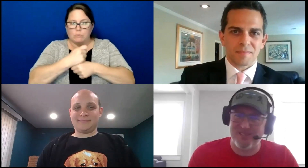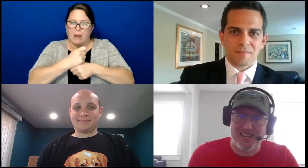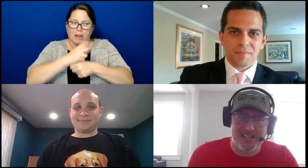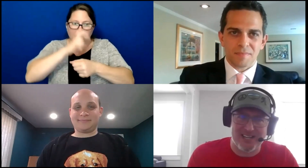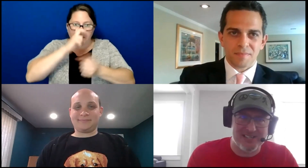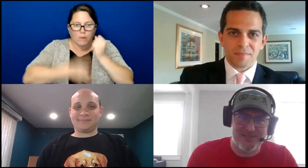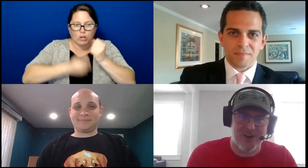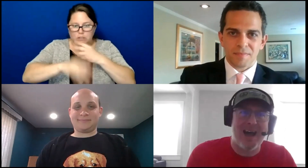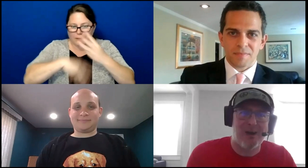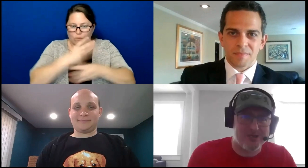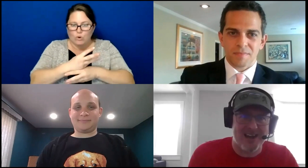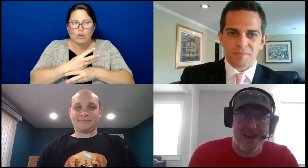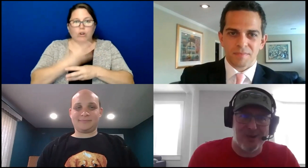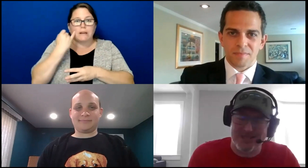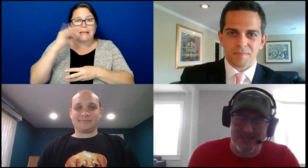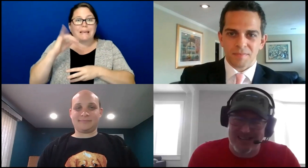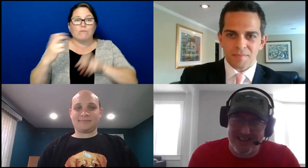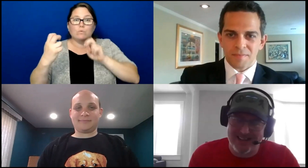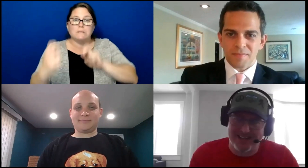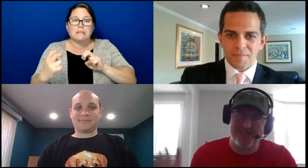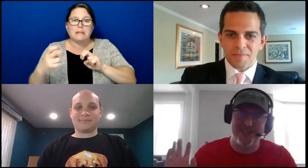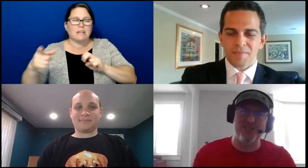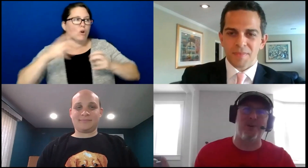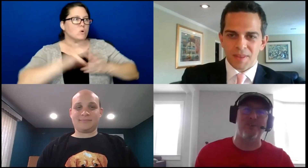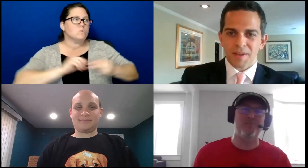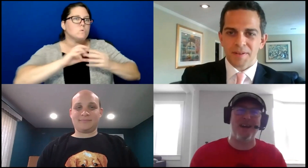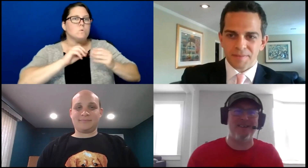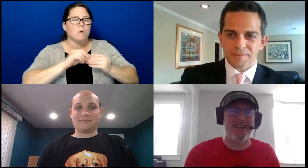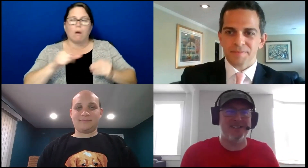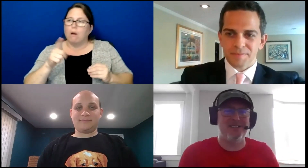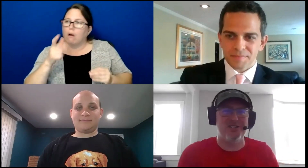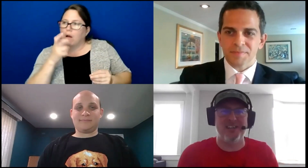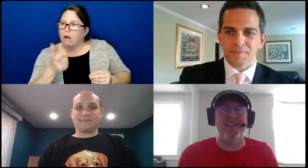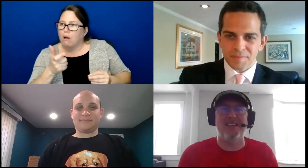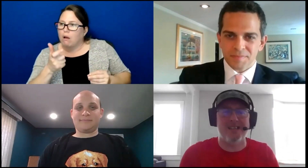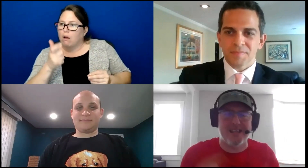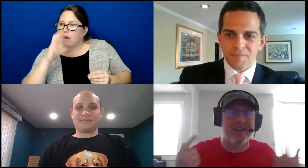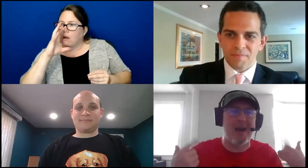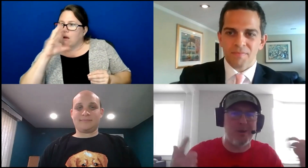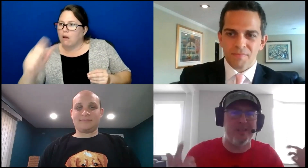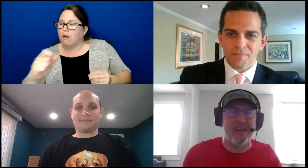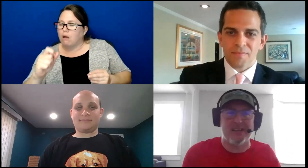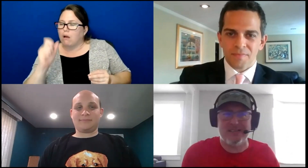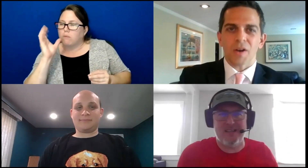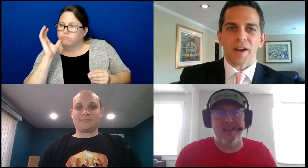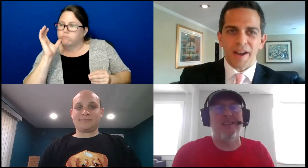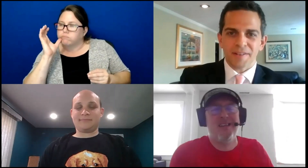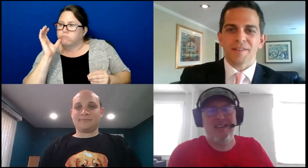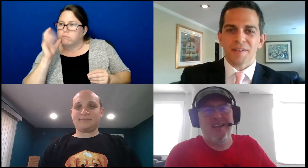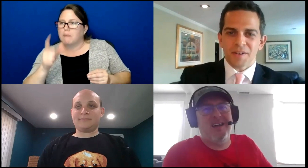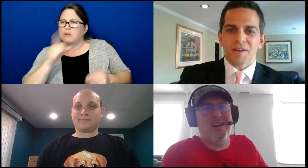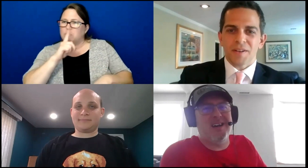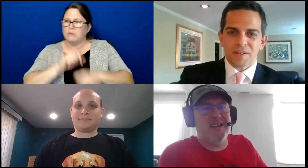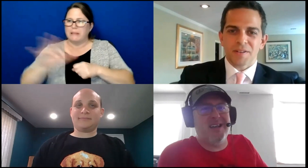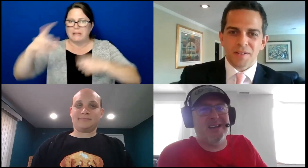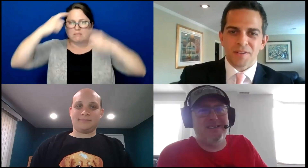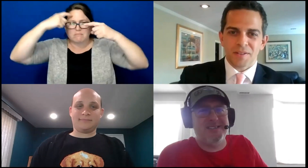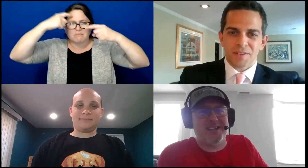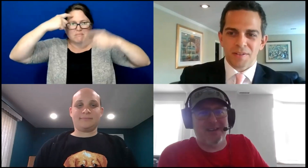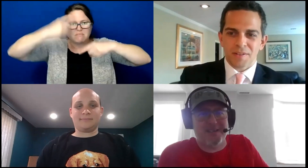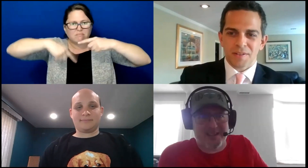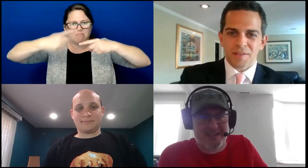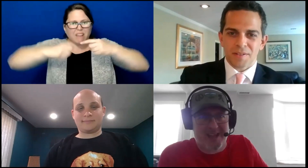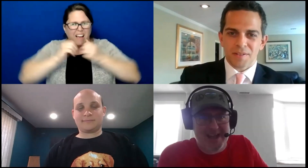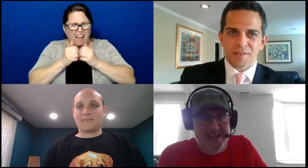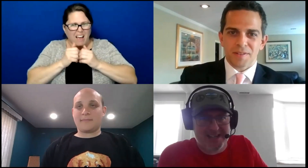all of his ideas for hours and hours, and it's so inspiring just to hear how he thinks, and